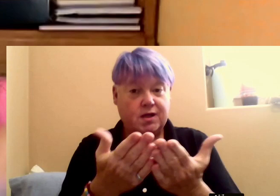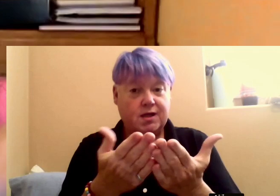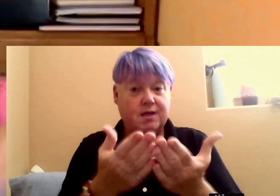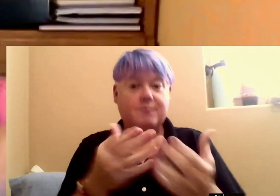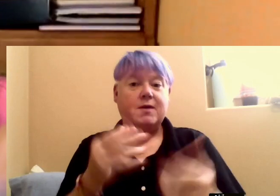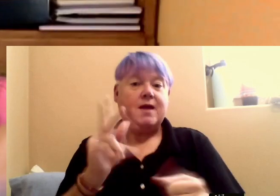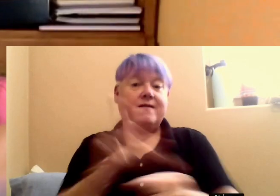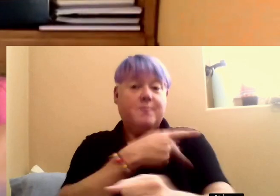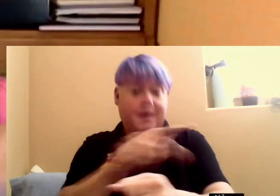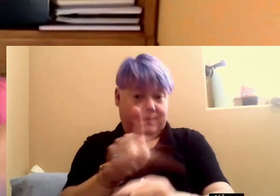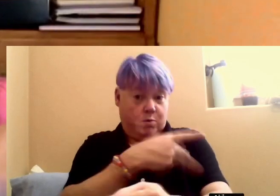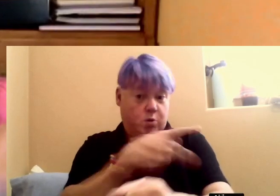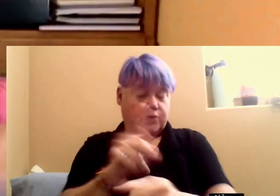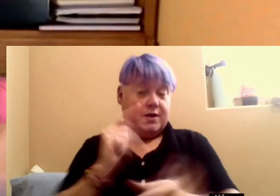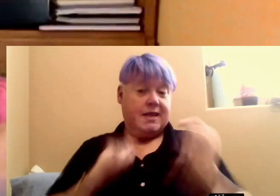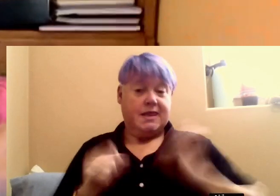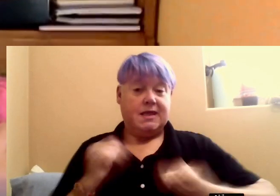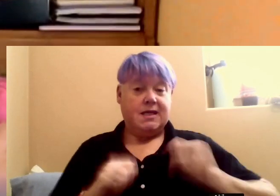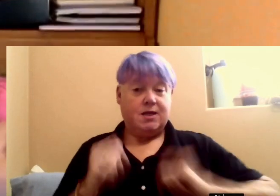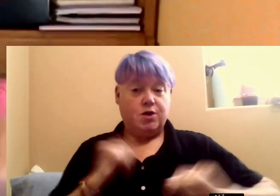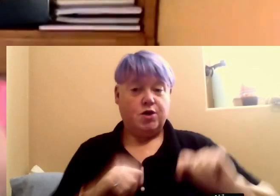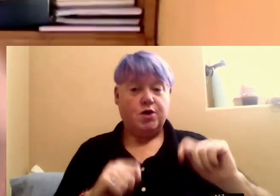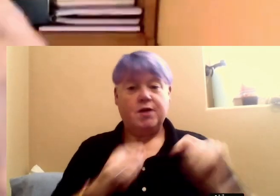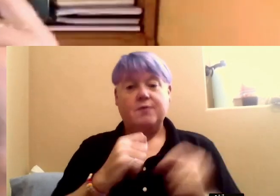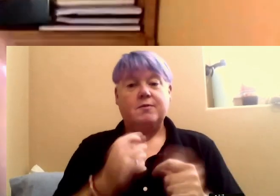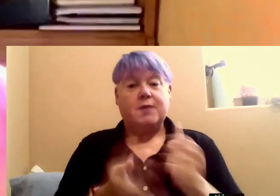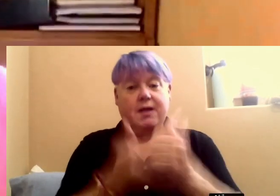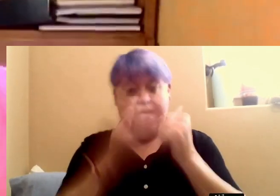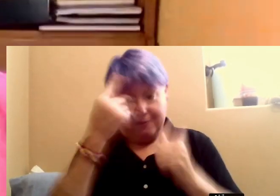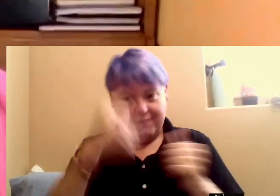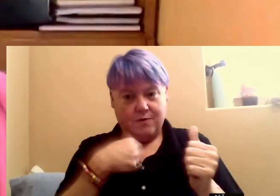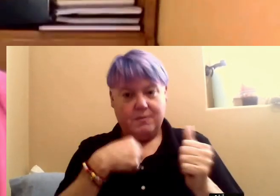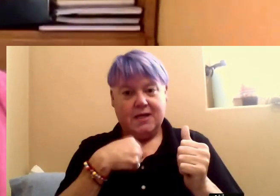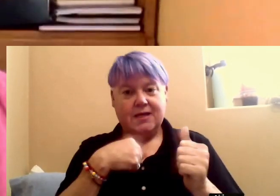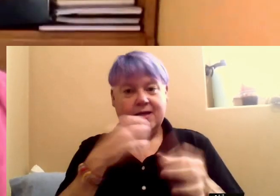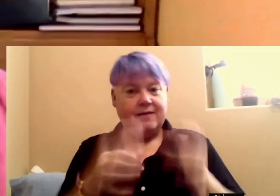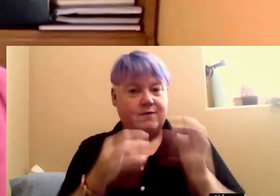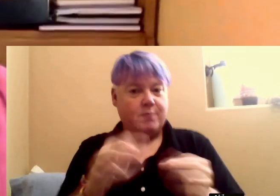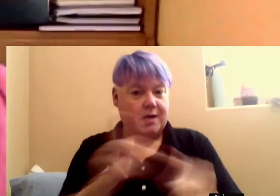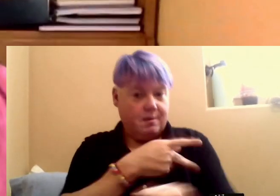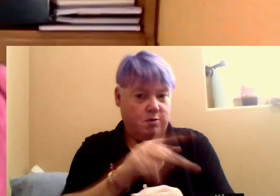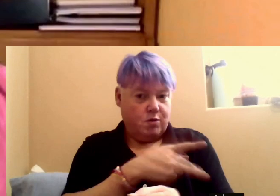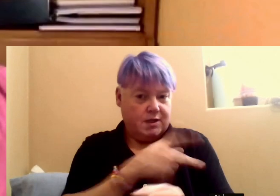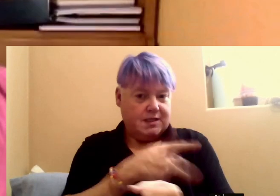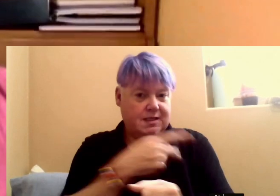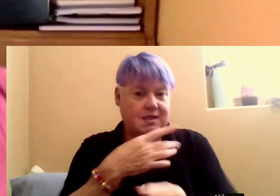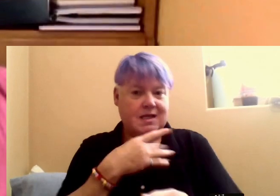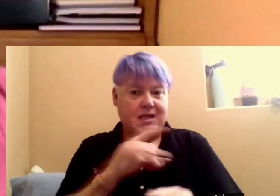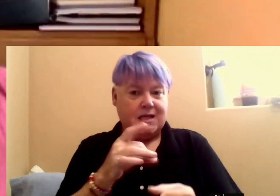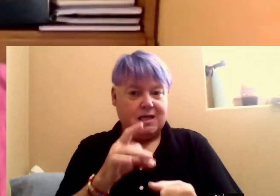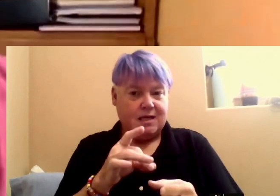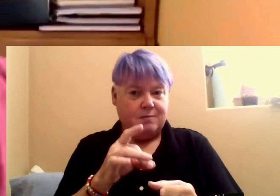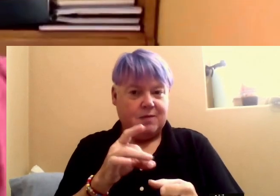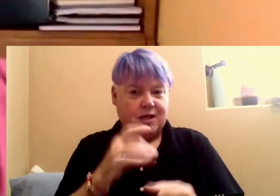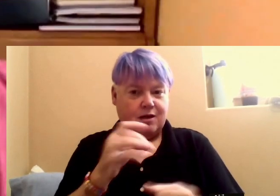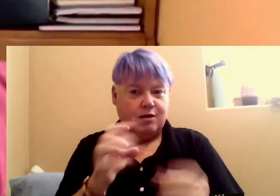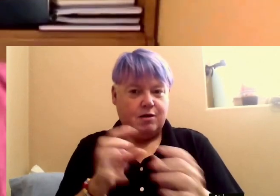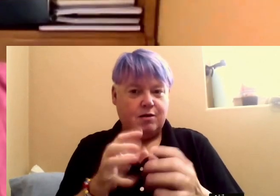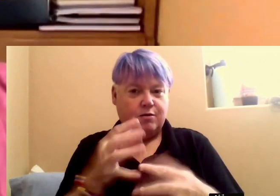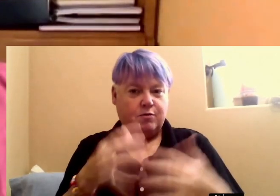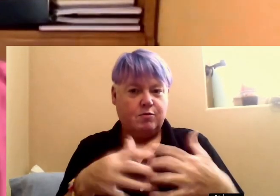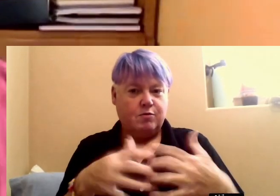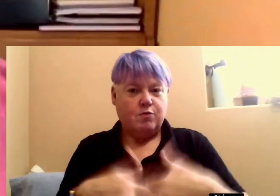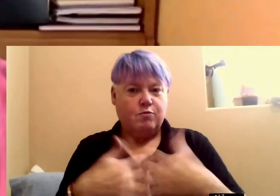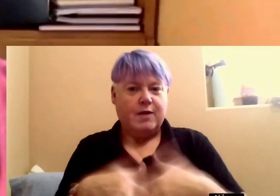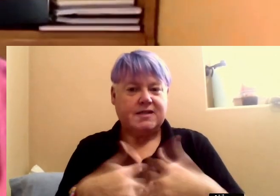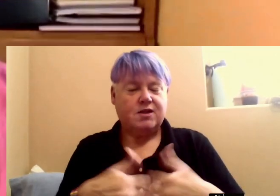theater, what has been helpful to me is that if you're being a poet, it's like being a sumo wrestler, which is my favorite sport